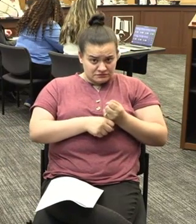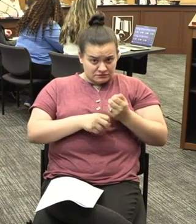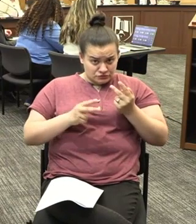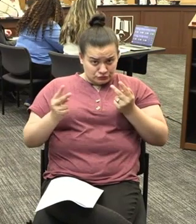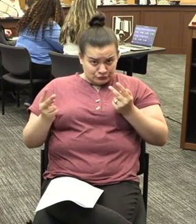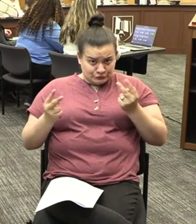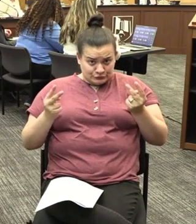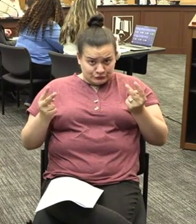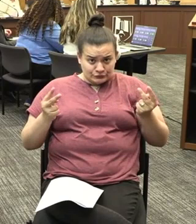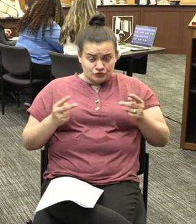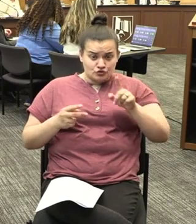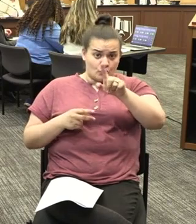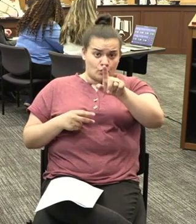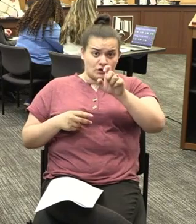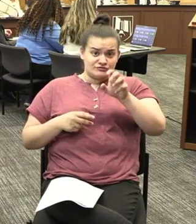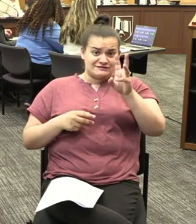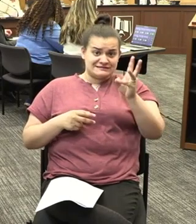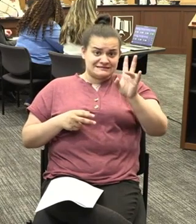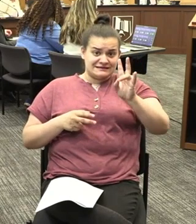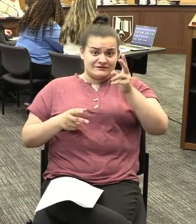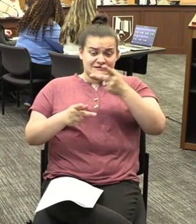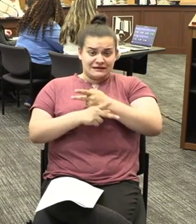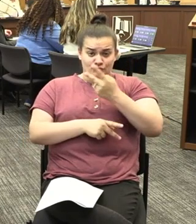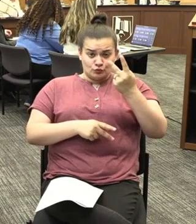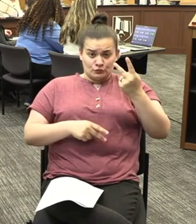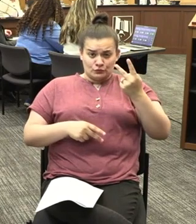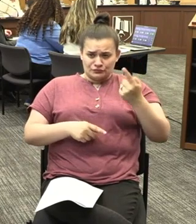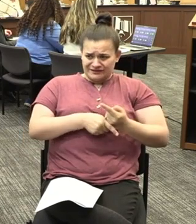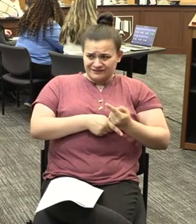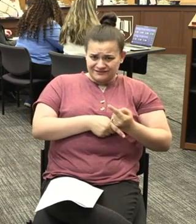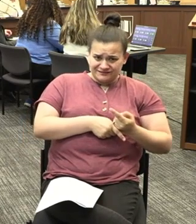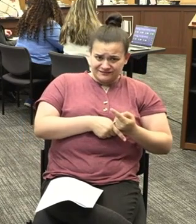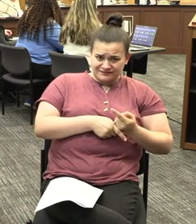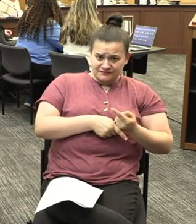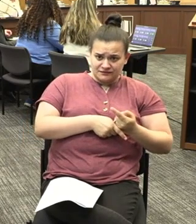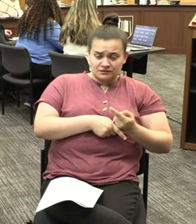So it would be 167 times 2, right?